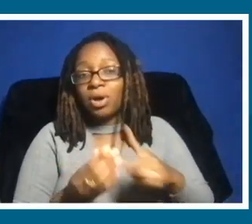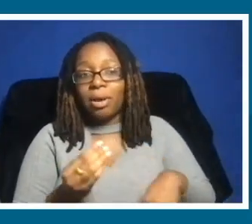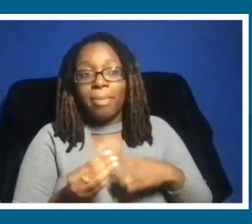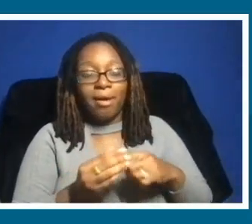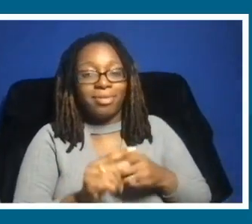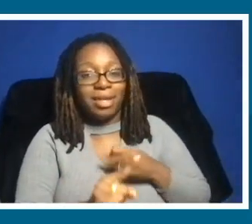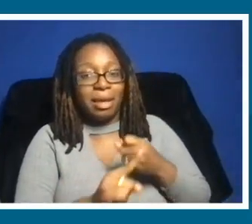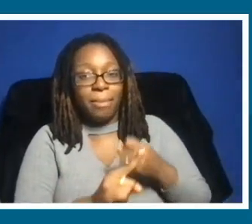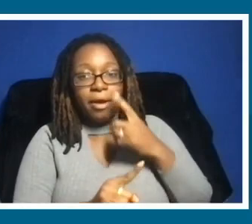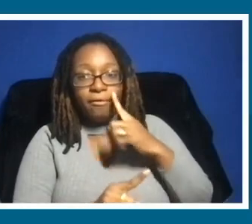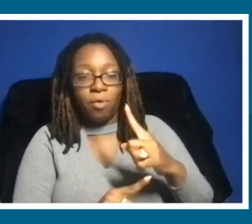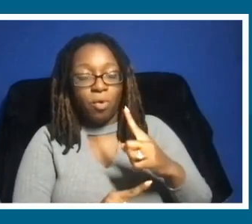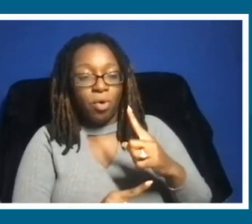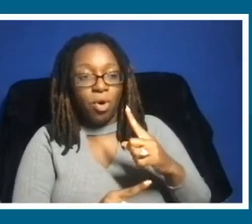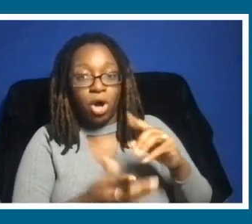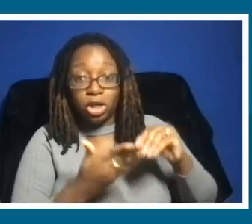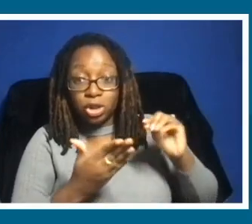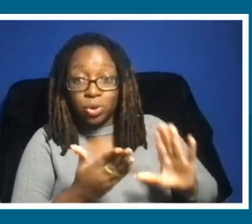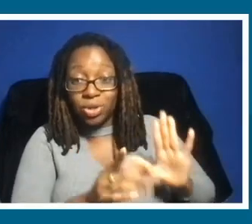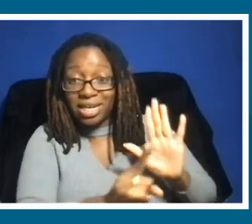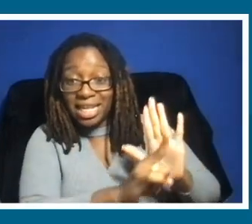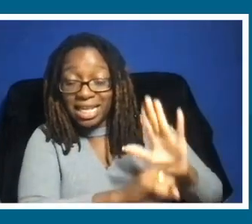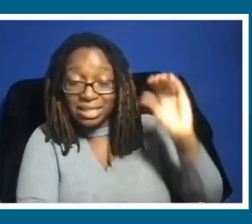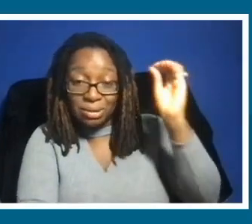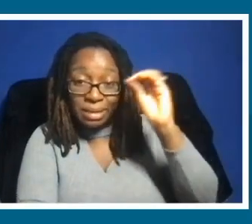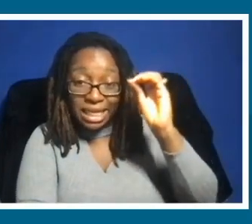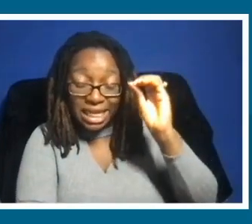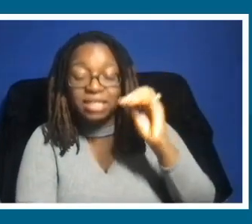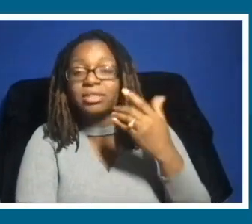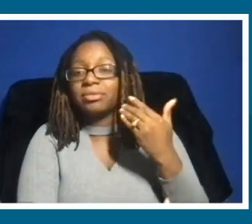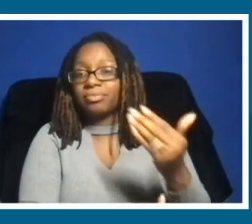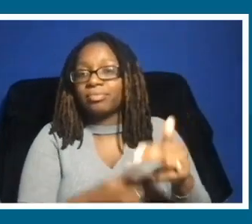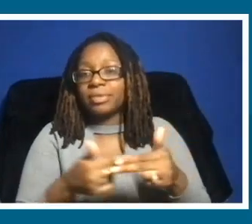in the voice of a student. So if you take a look at my slide,